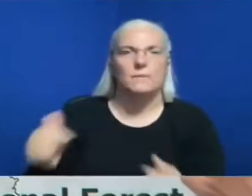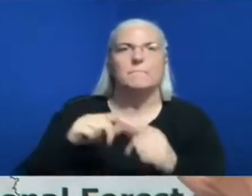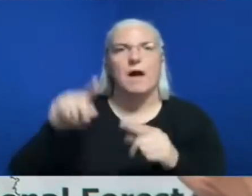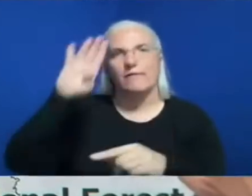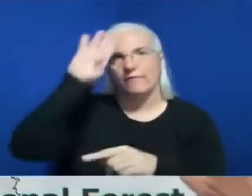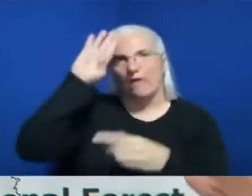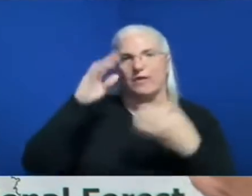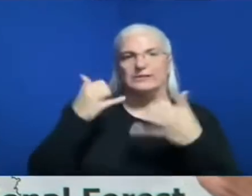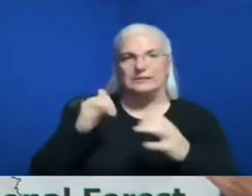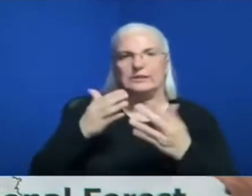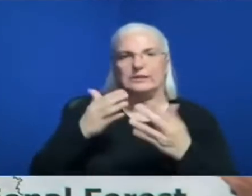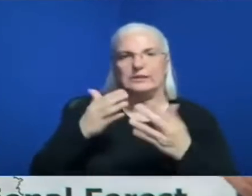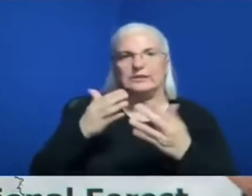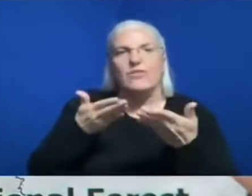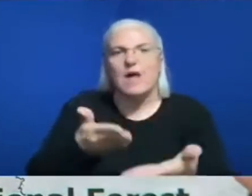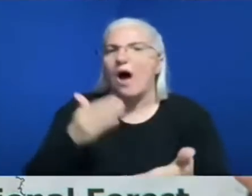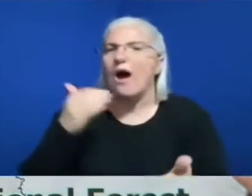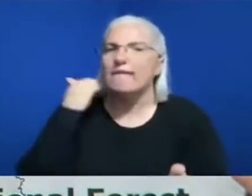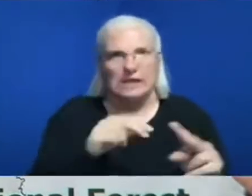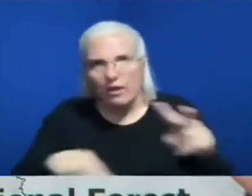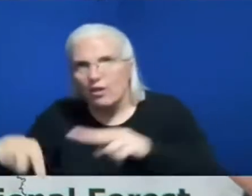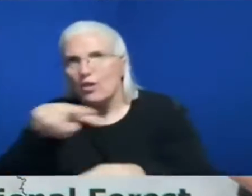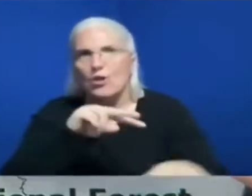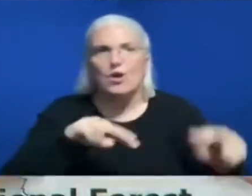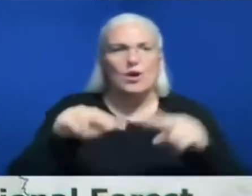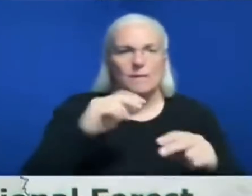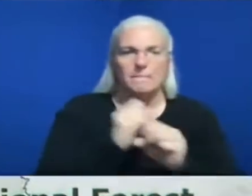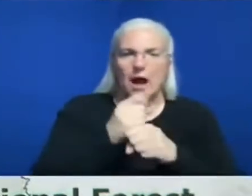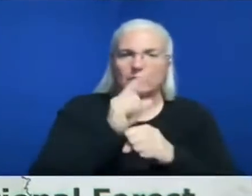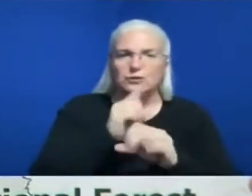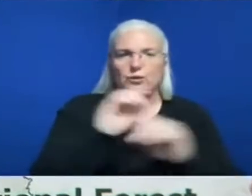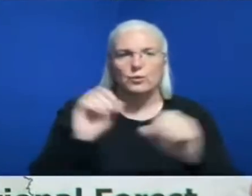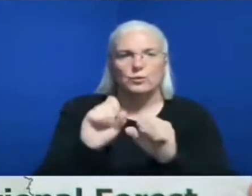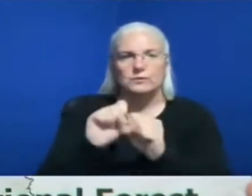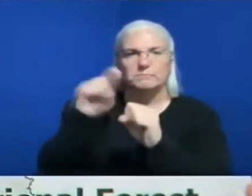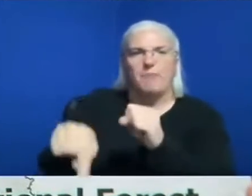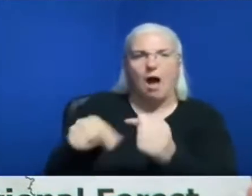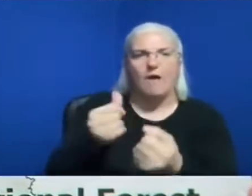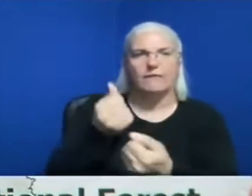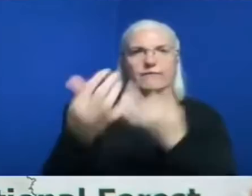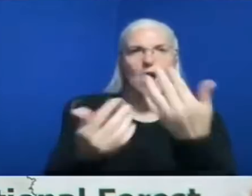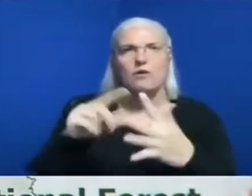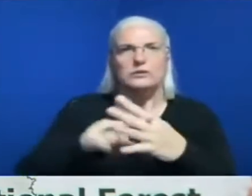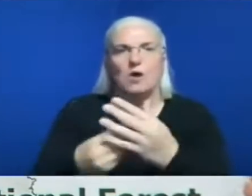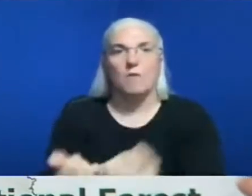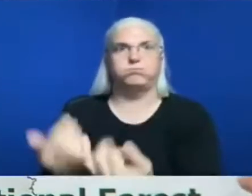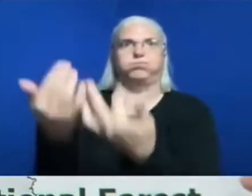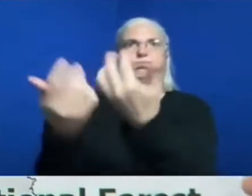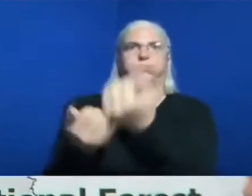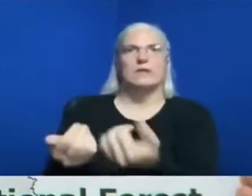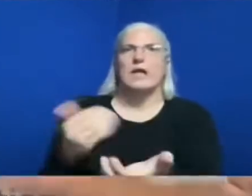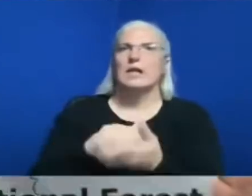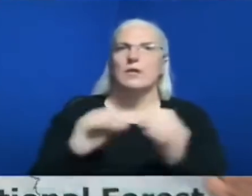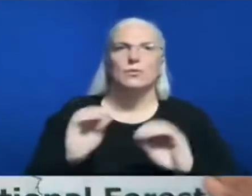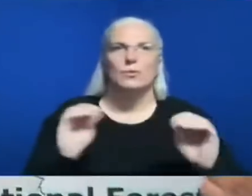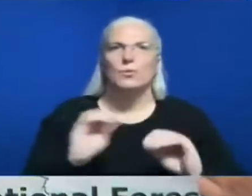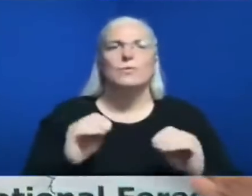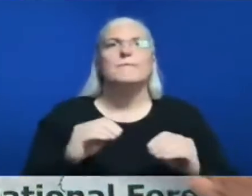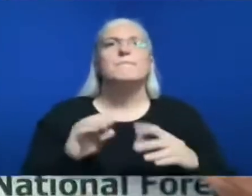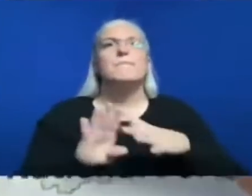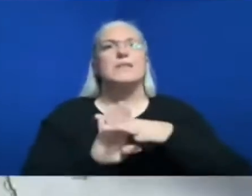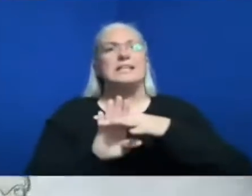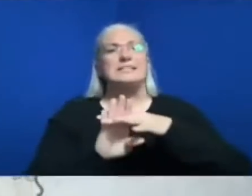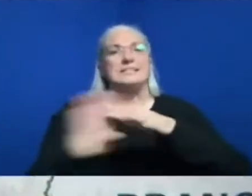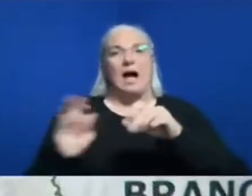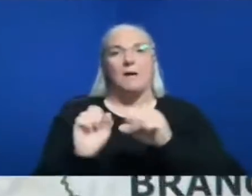one little area where it could come out over here. And again, they've controlled all that, so the threat of escape is greatly minimized. As you move